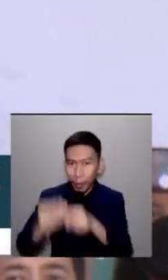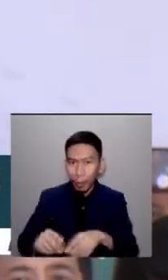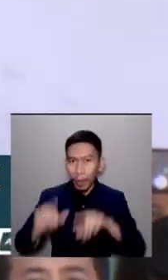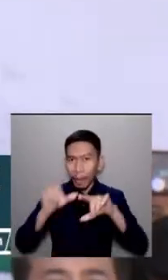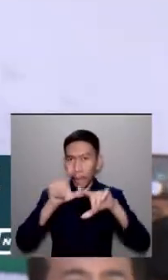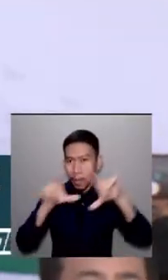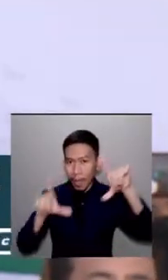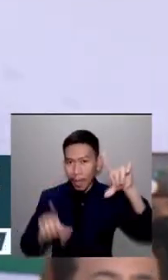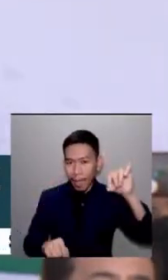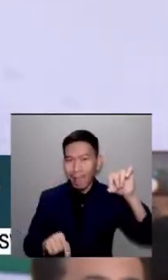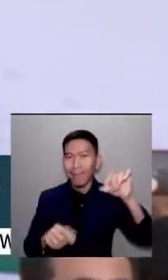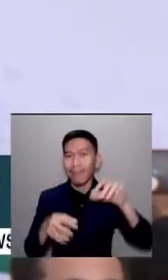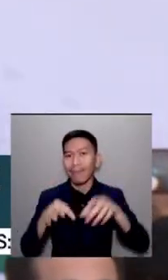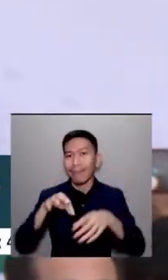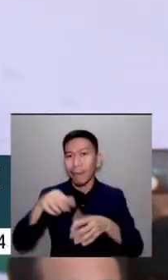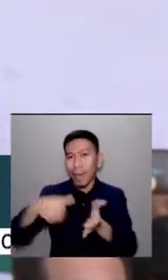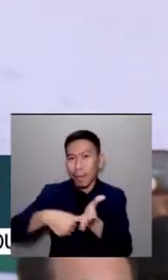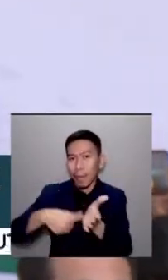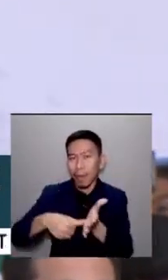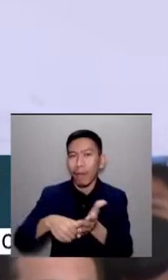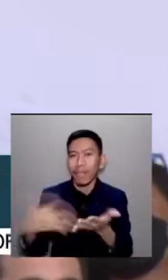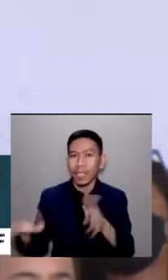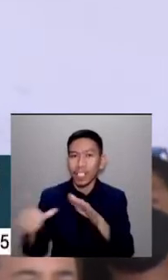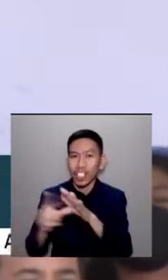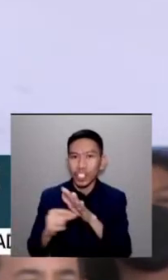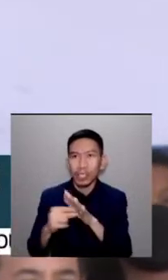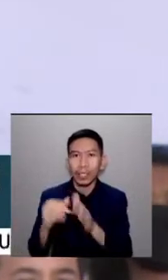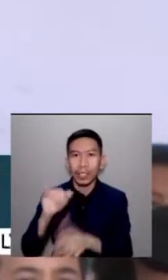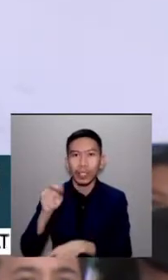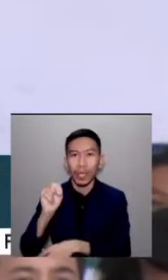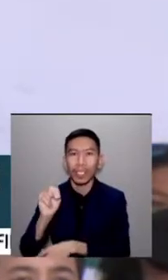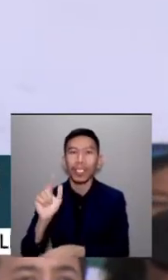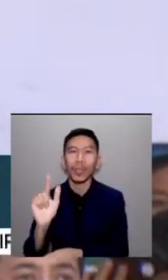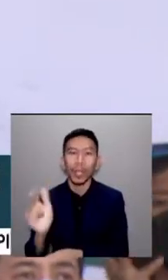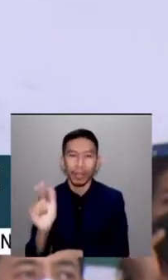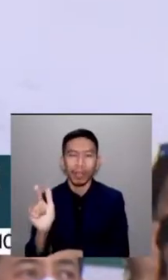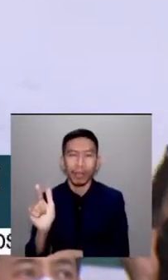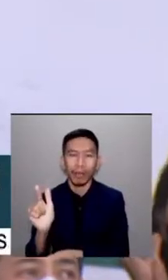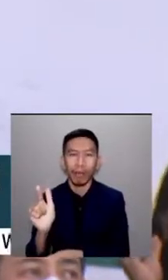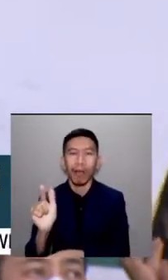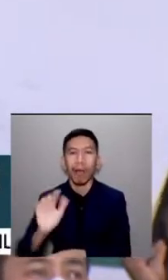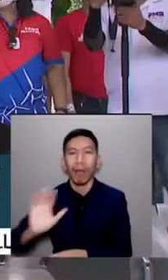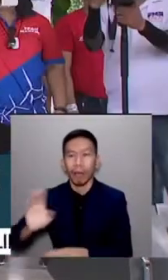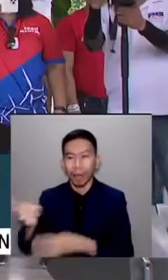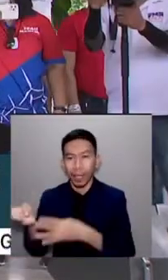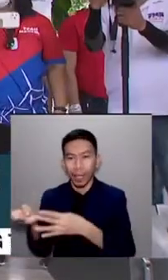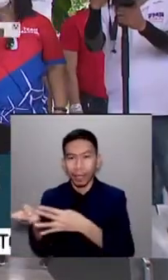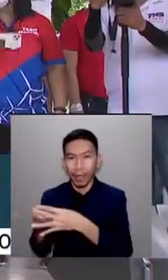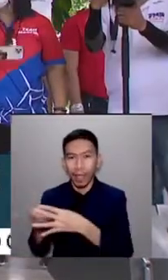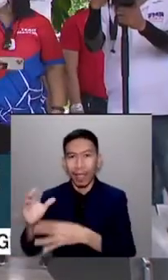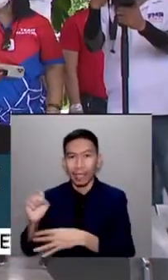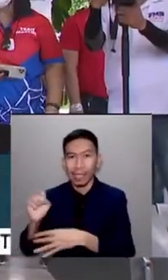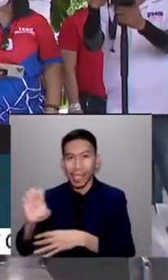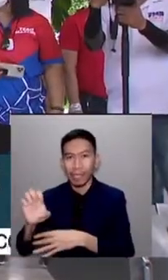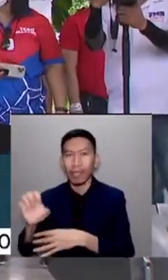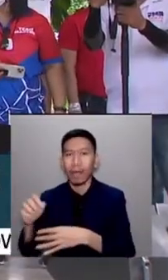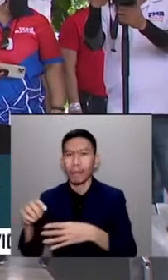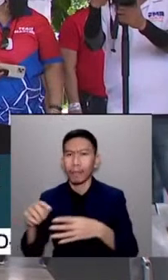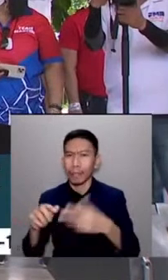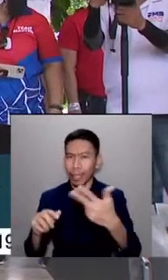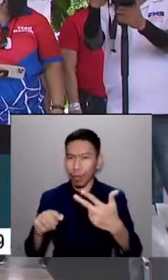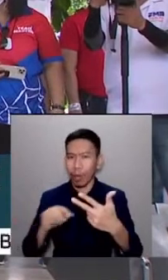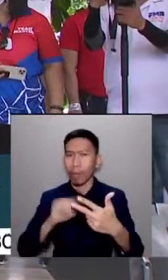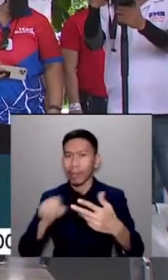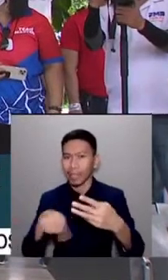printing since the 20th. Since this consolidated case and four other separate cases against his Malacanang bid